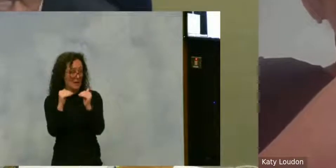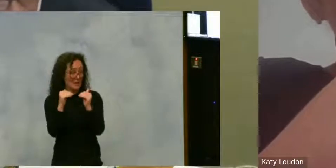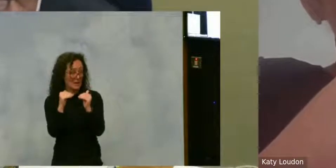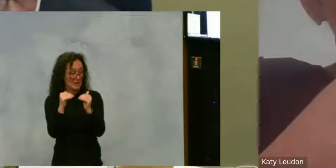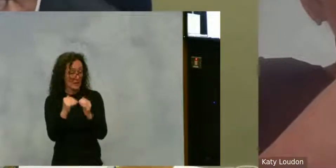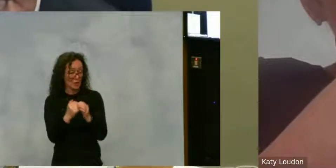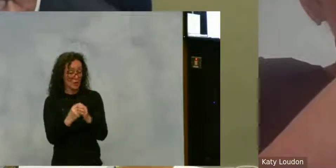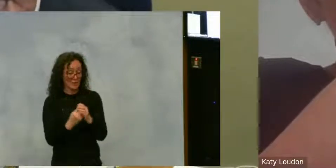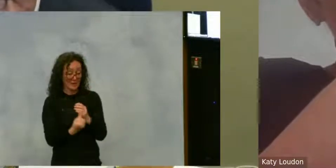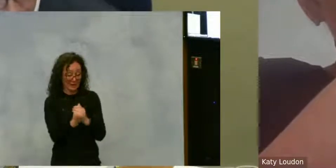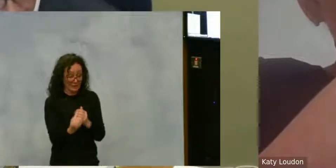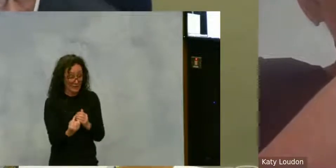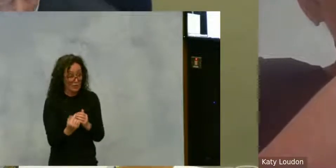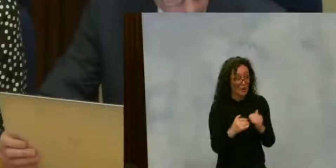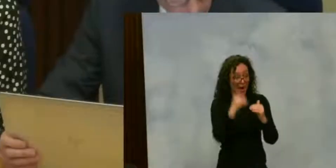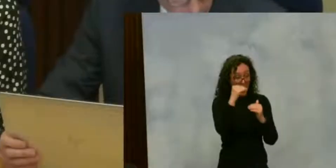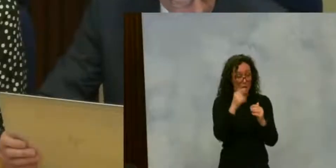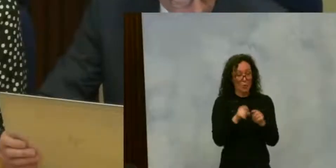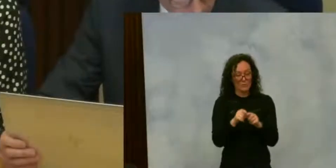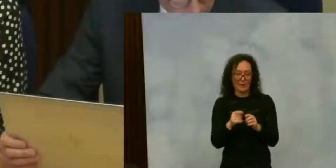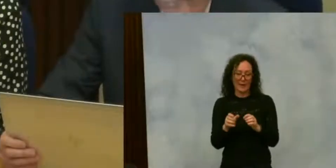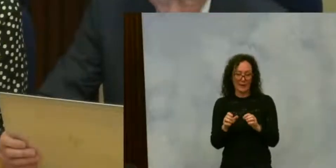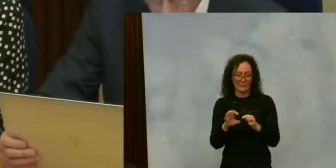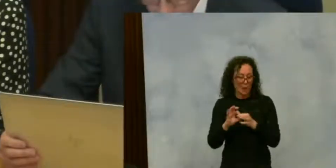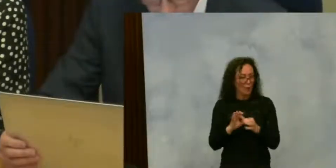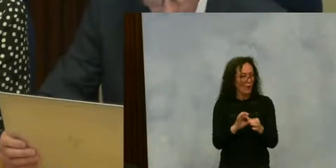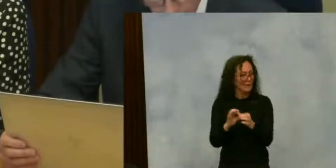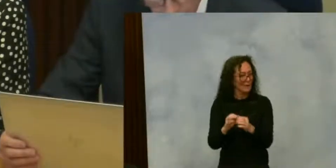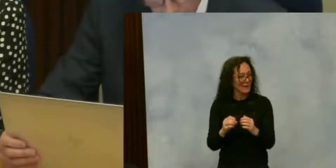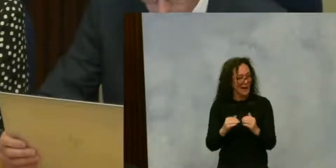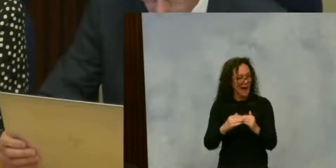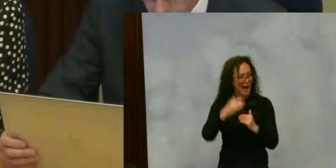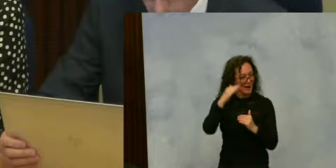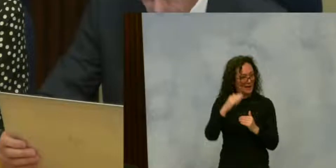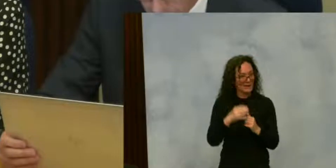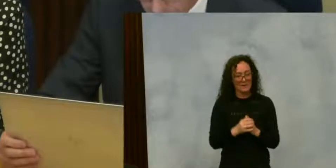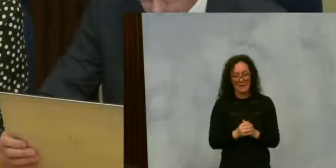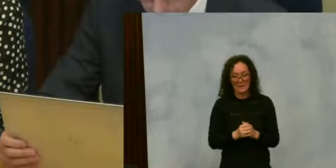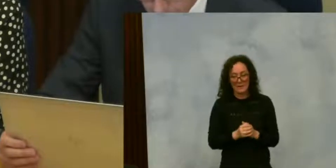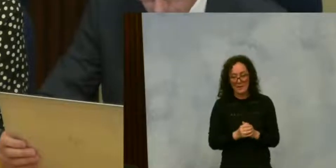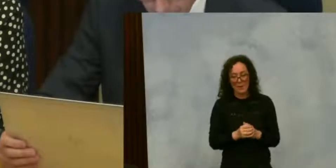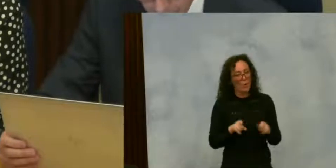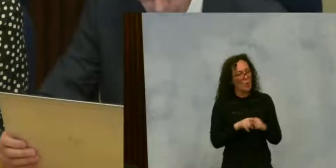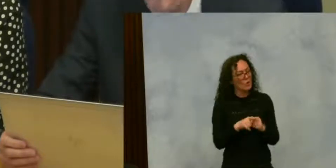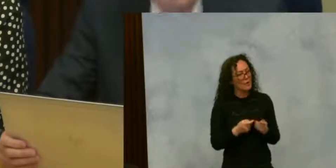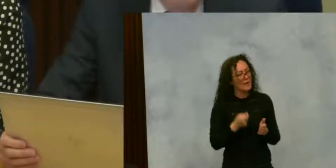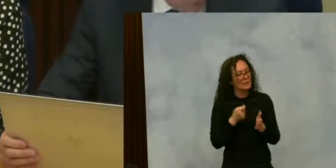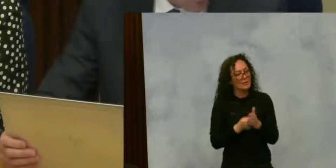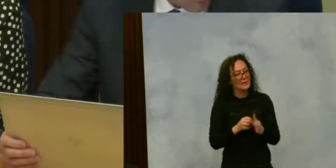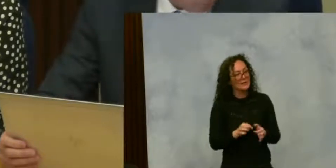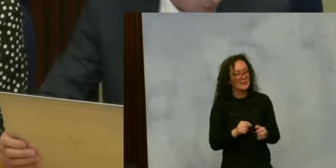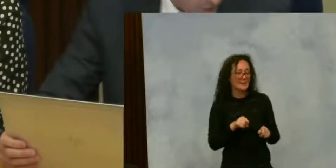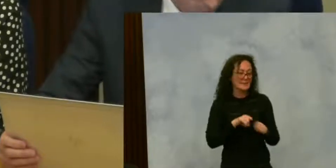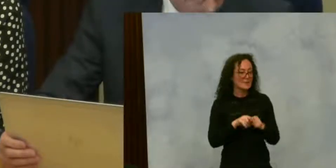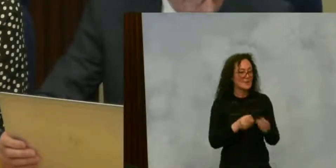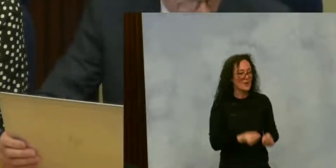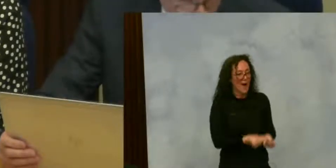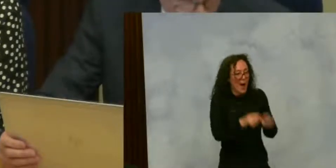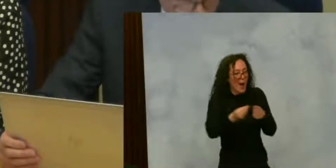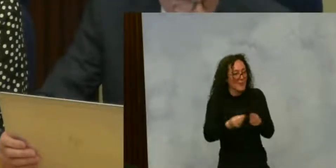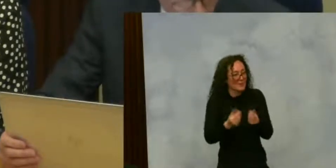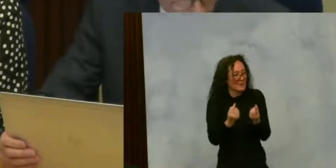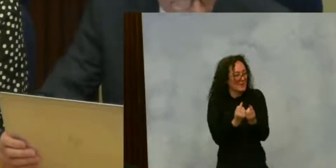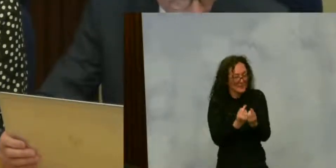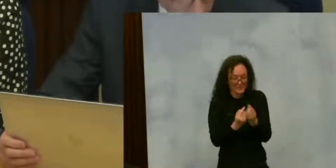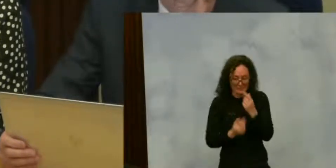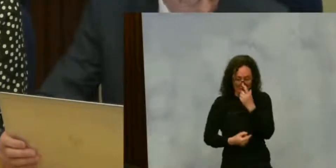also collectively, and also as well charges in relation to special uplifts. Happy to provide more information at a future committee in